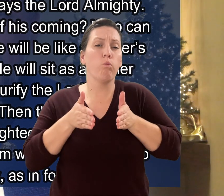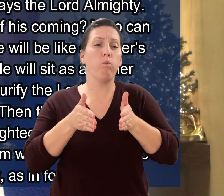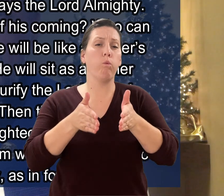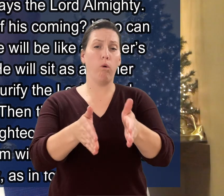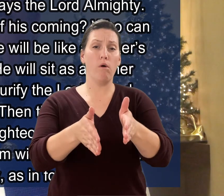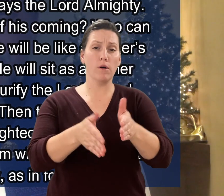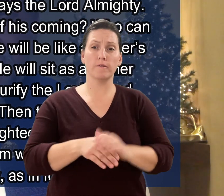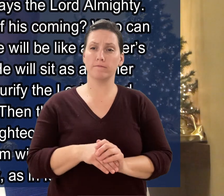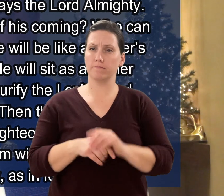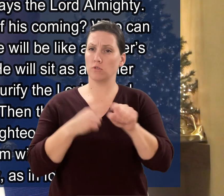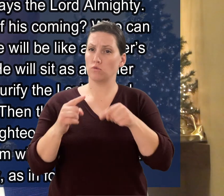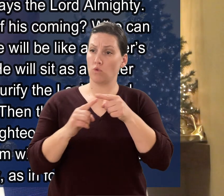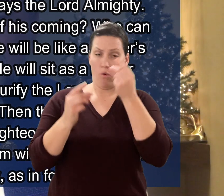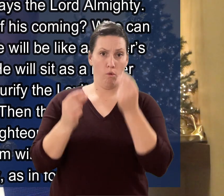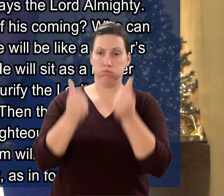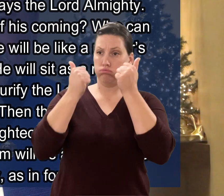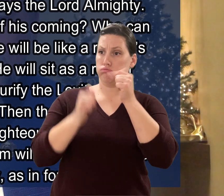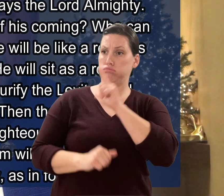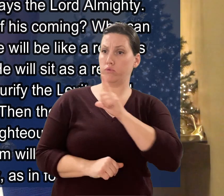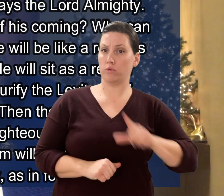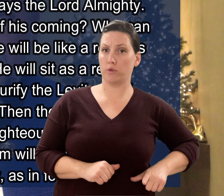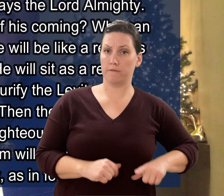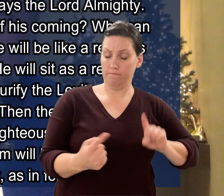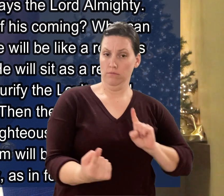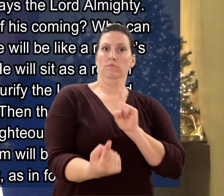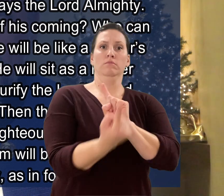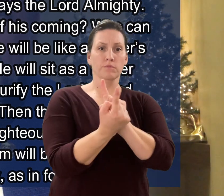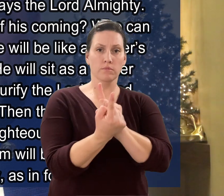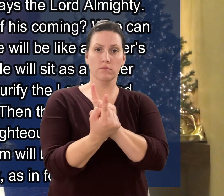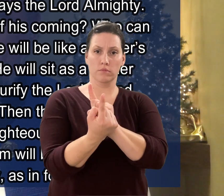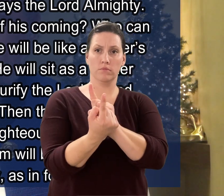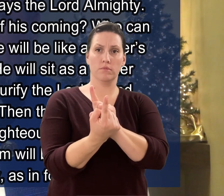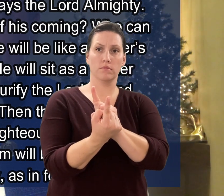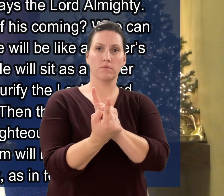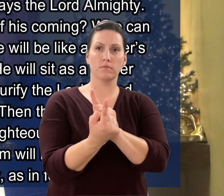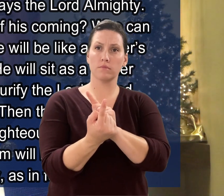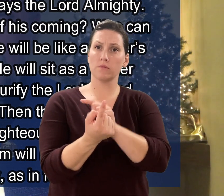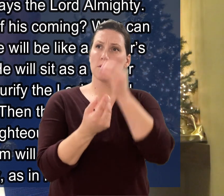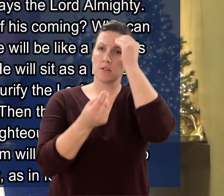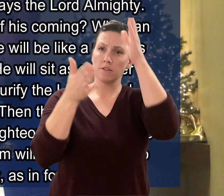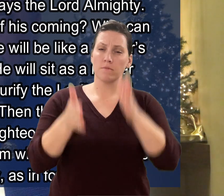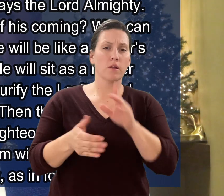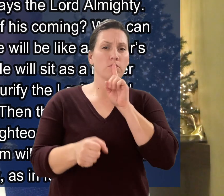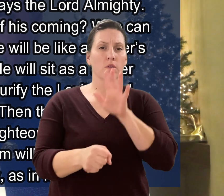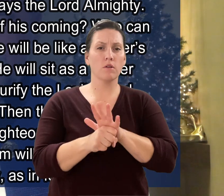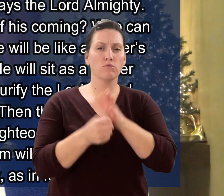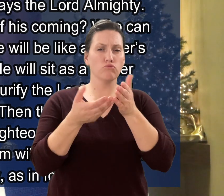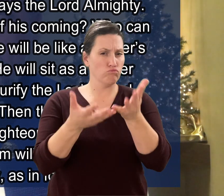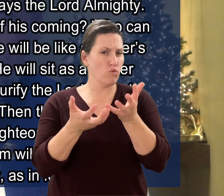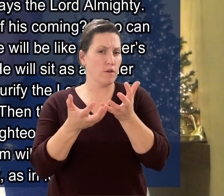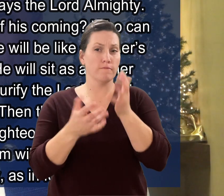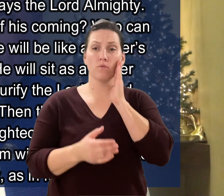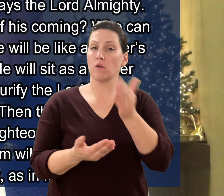me. Then suddenly the Lord you are seeking will come to his temple. The messenger of the covenant, whom you